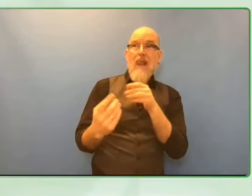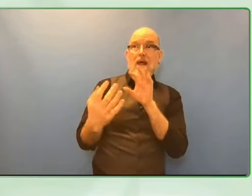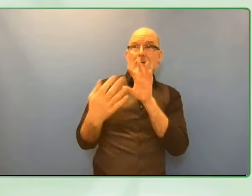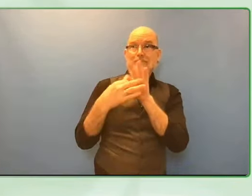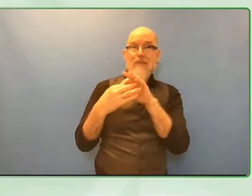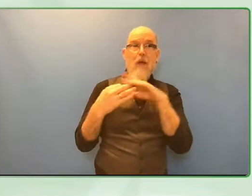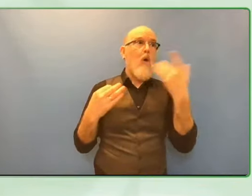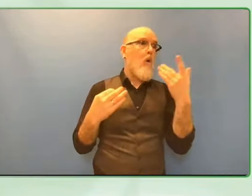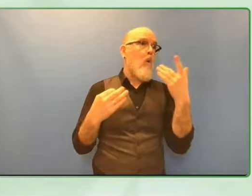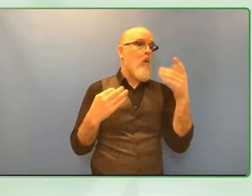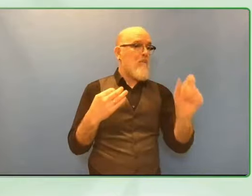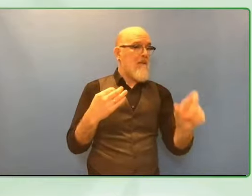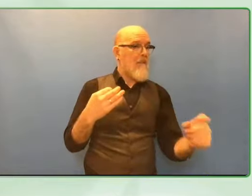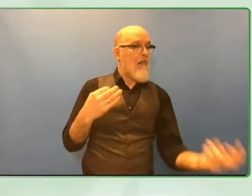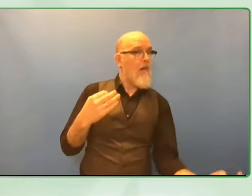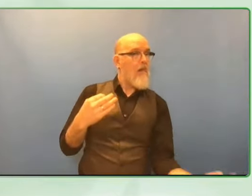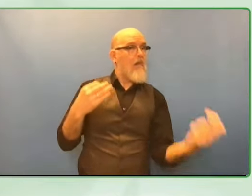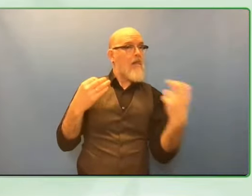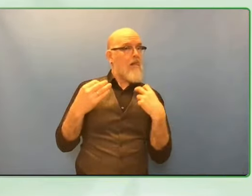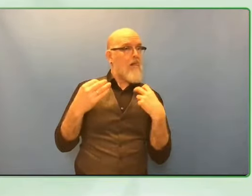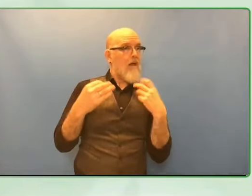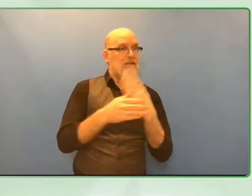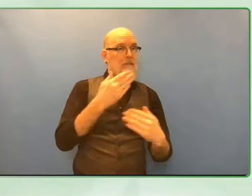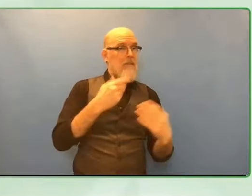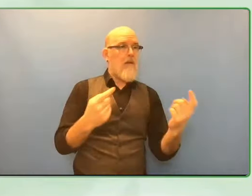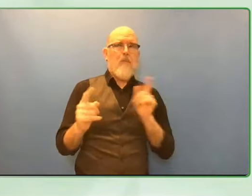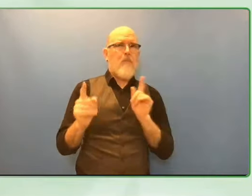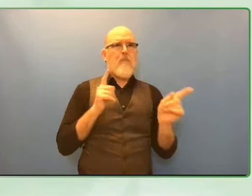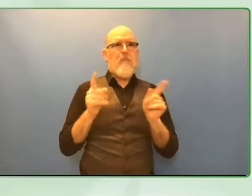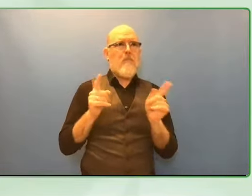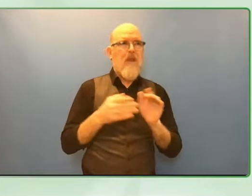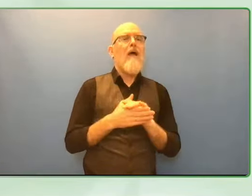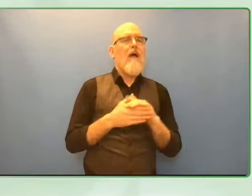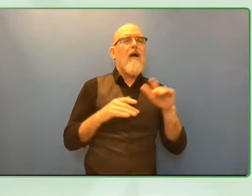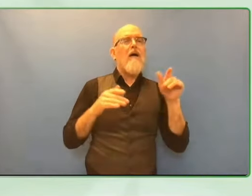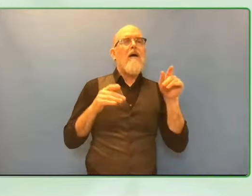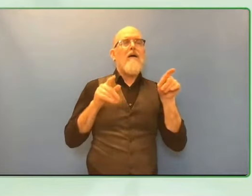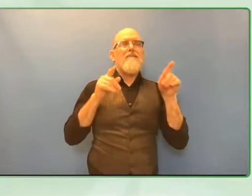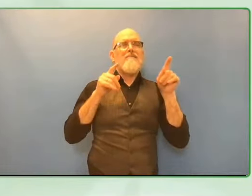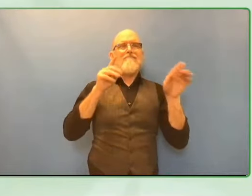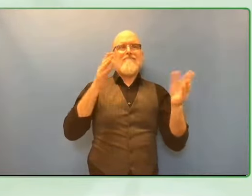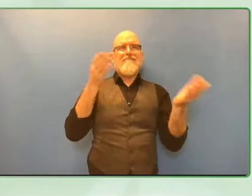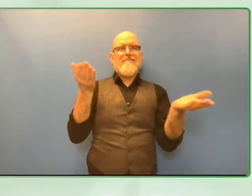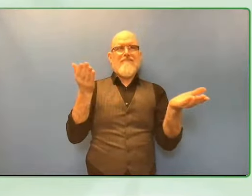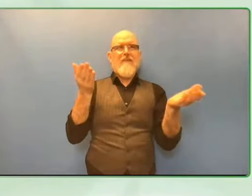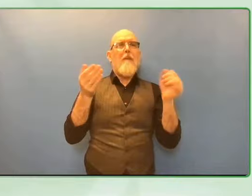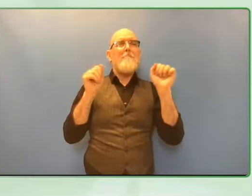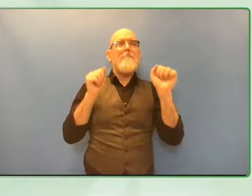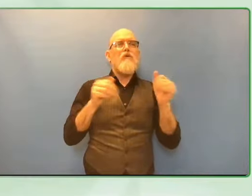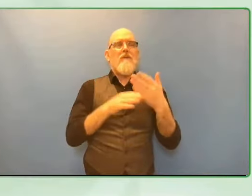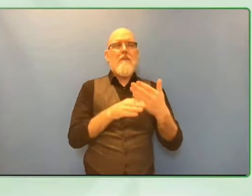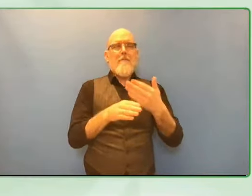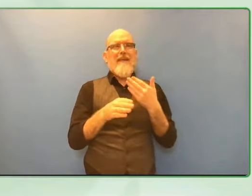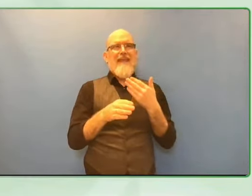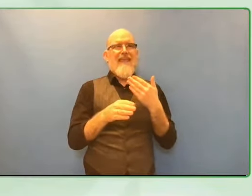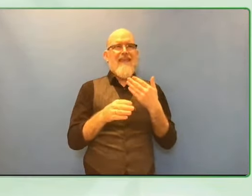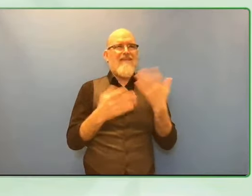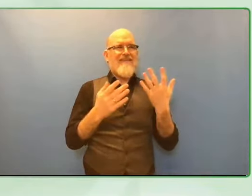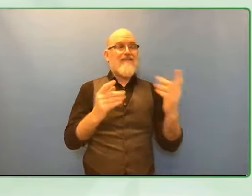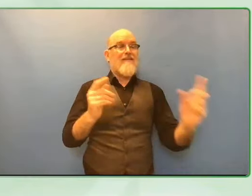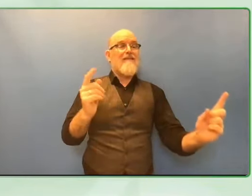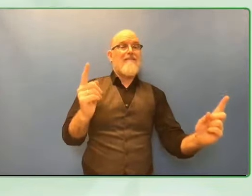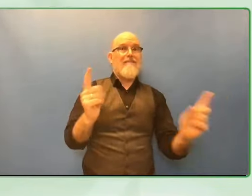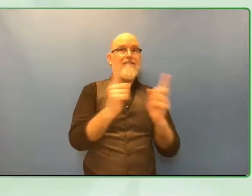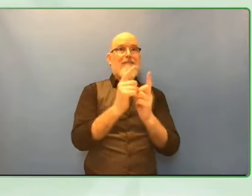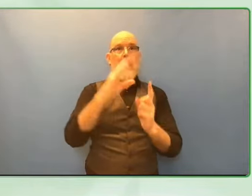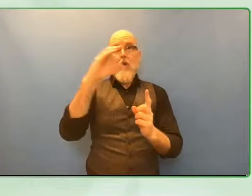kind, they need to meet prerequisites for the company itself. So let's put it like